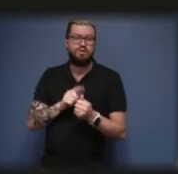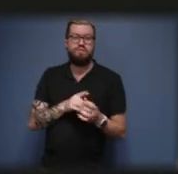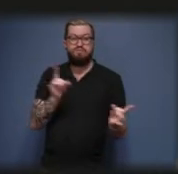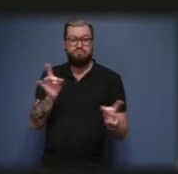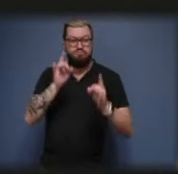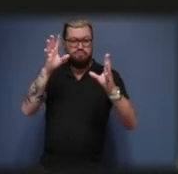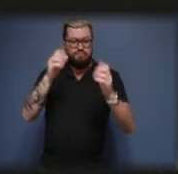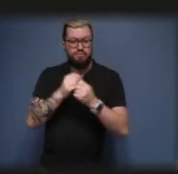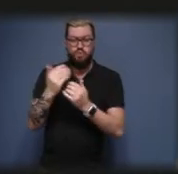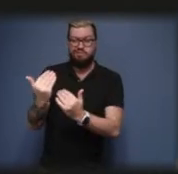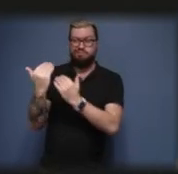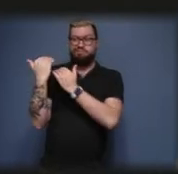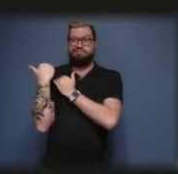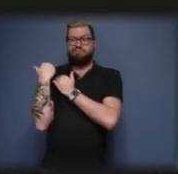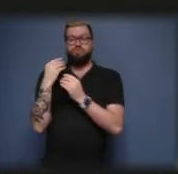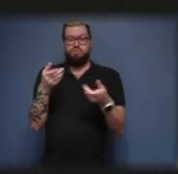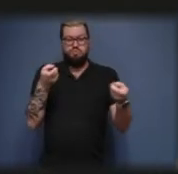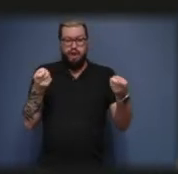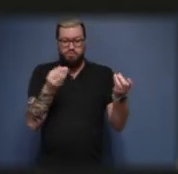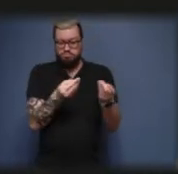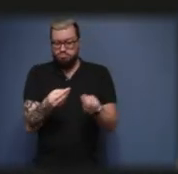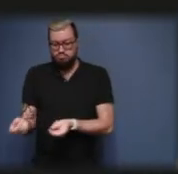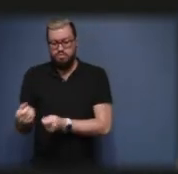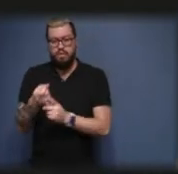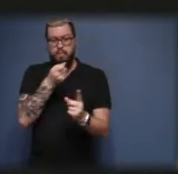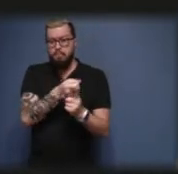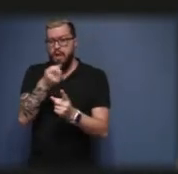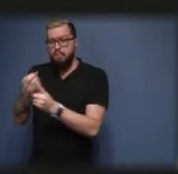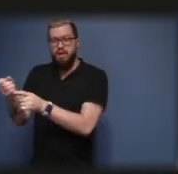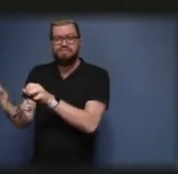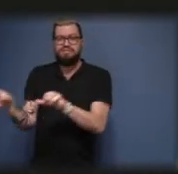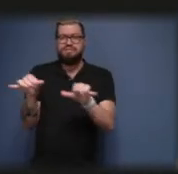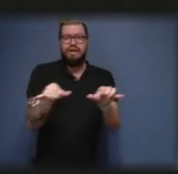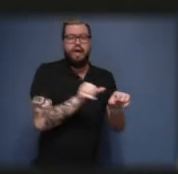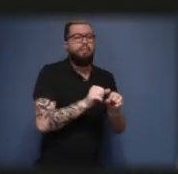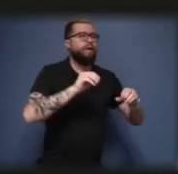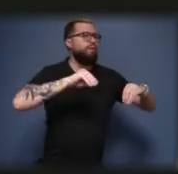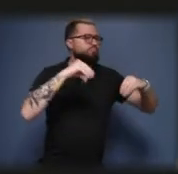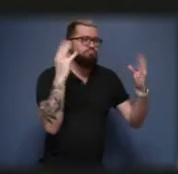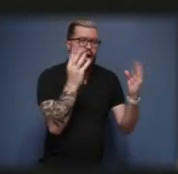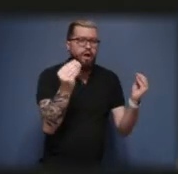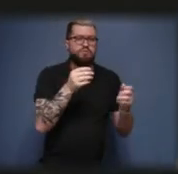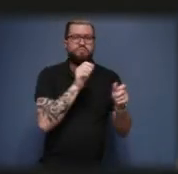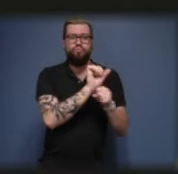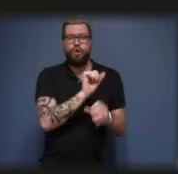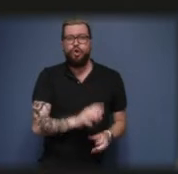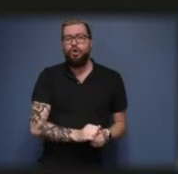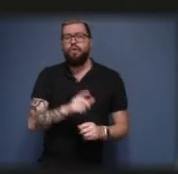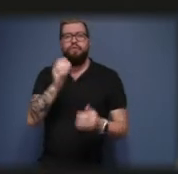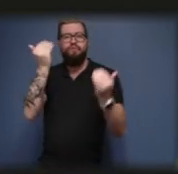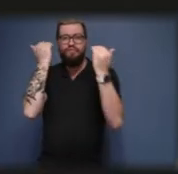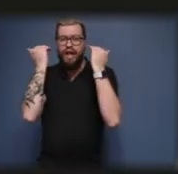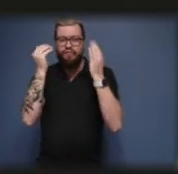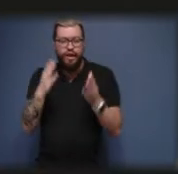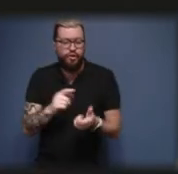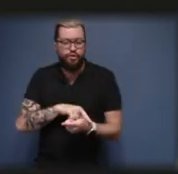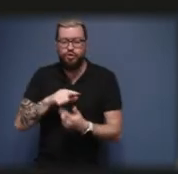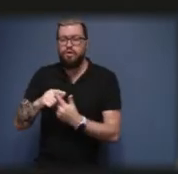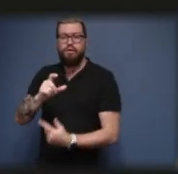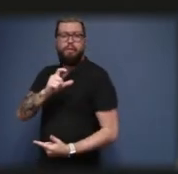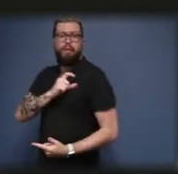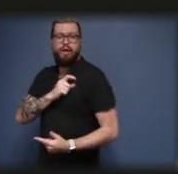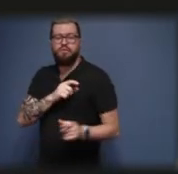manage can impact us the same way they impact a law enforcement officer, a medic, a firefighter. I hope reading these